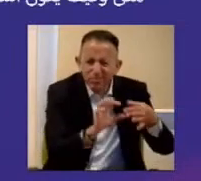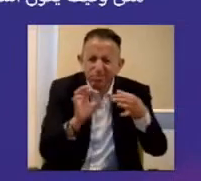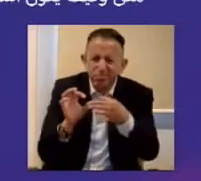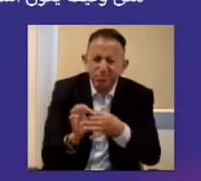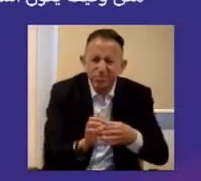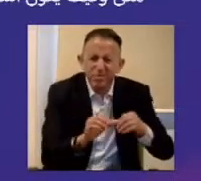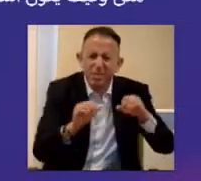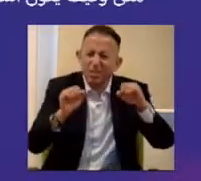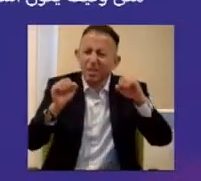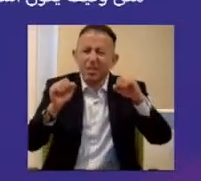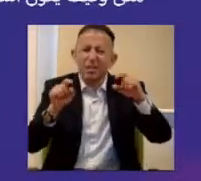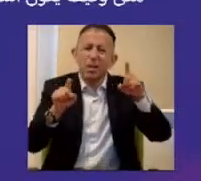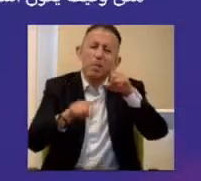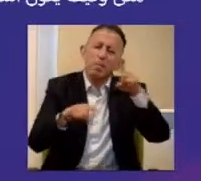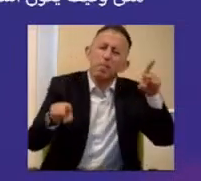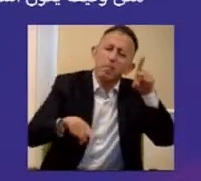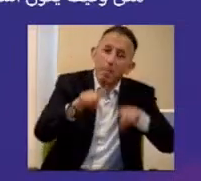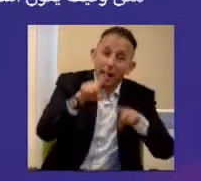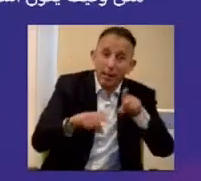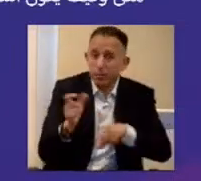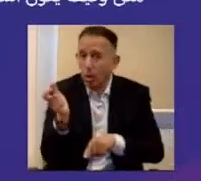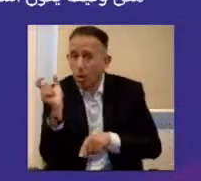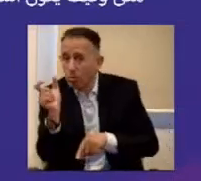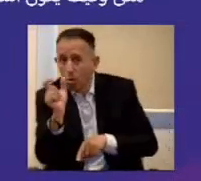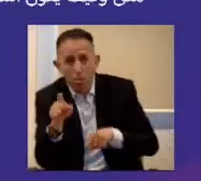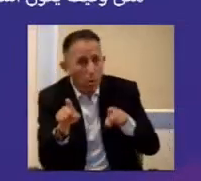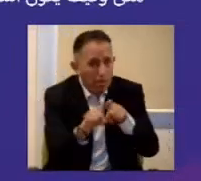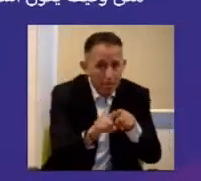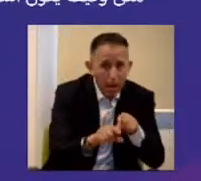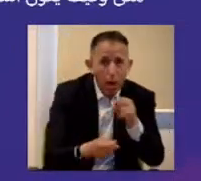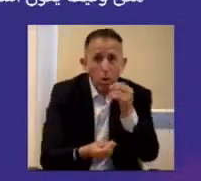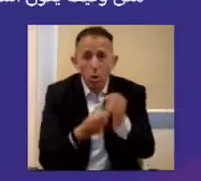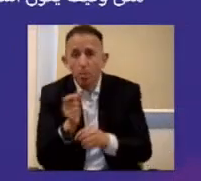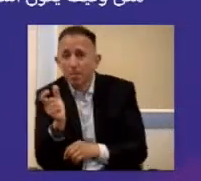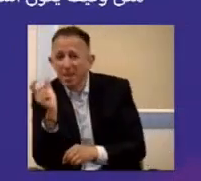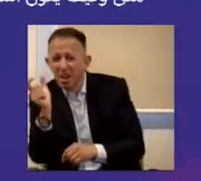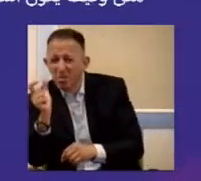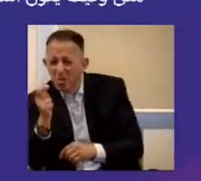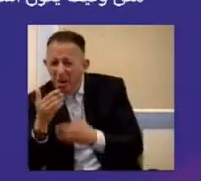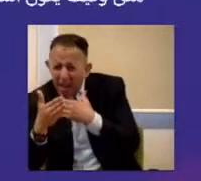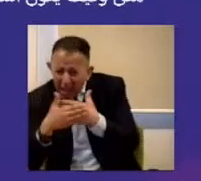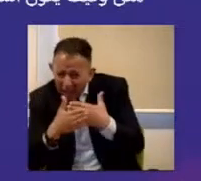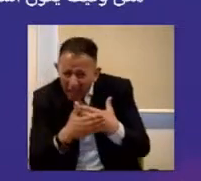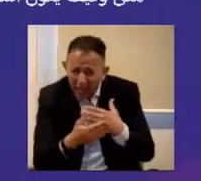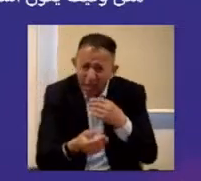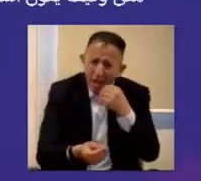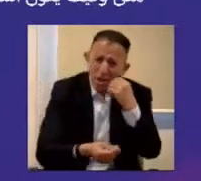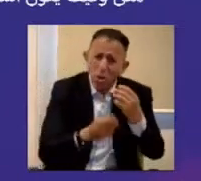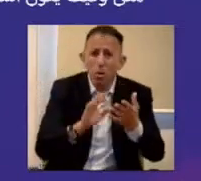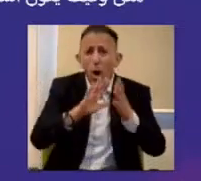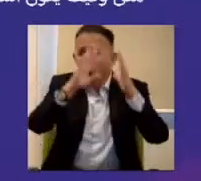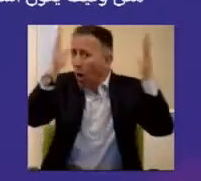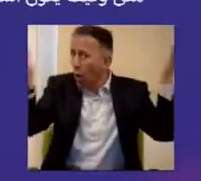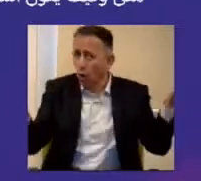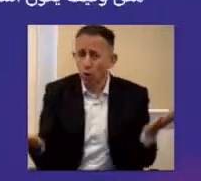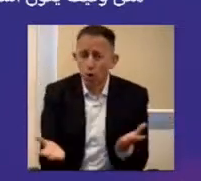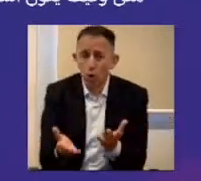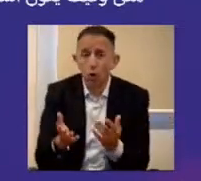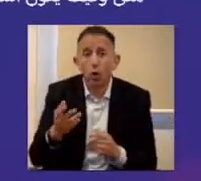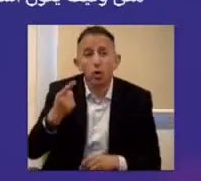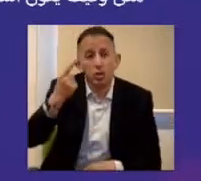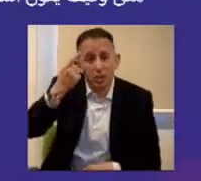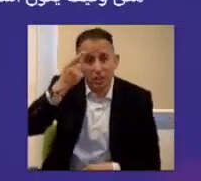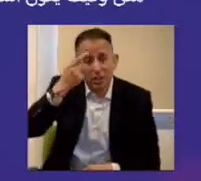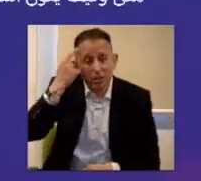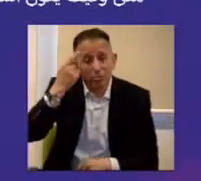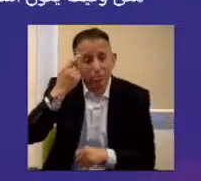I can compute how similar two vectors are. You know that the dot product of two vectors that are orthogonal is zero. If they